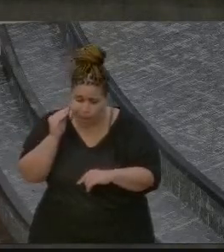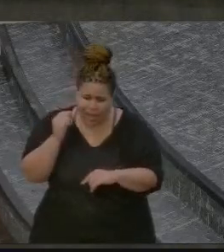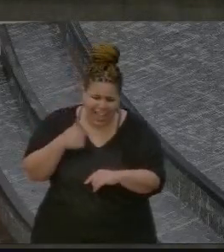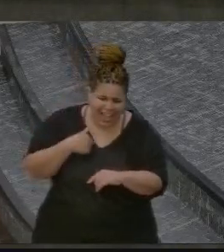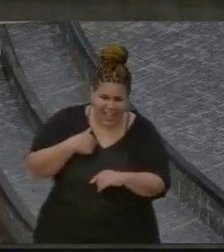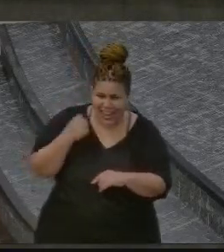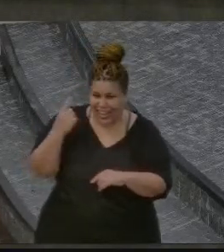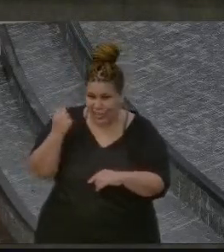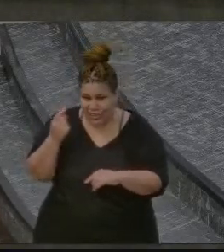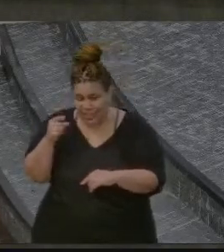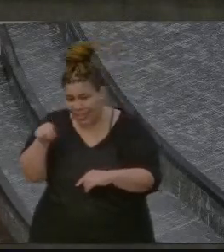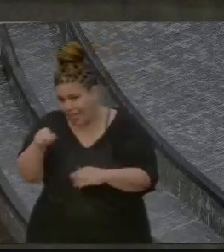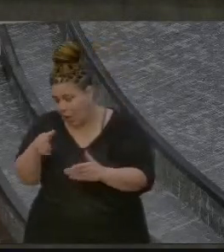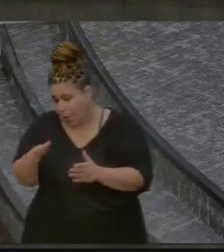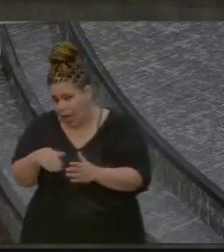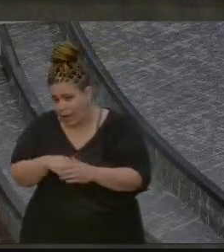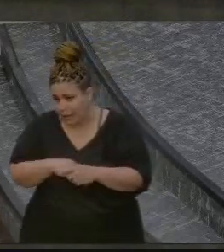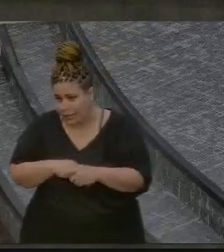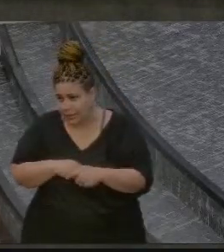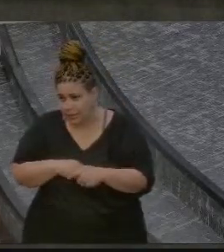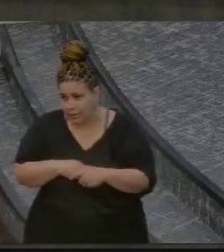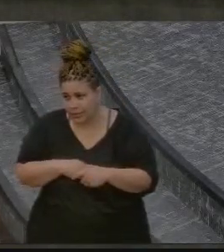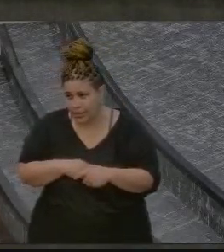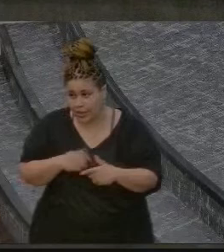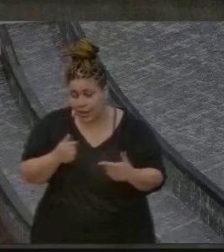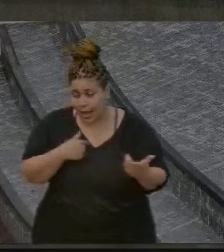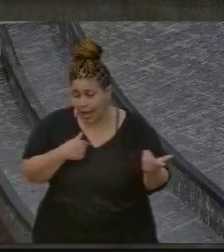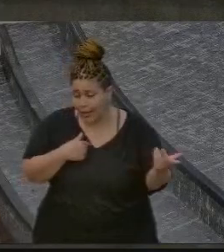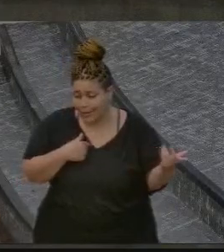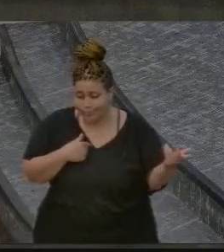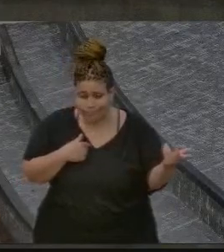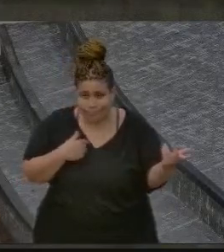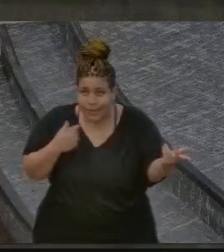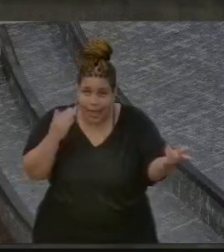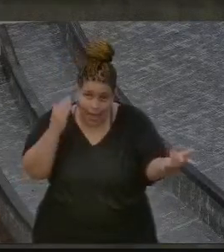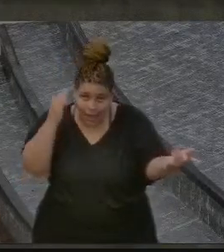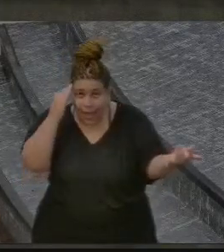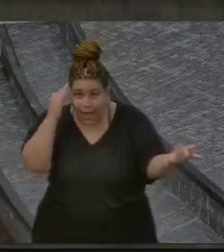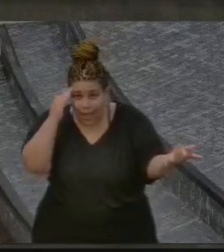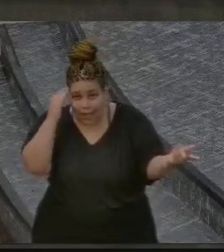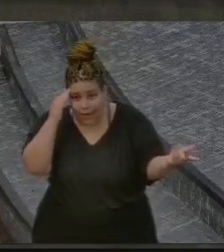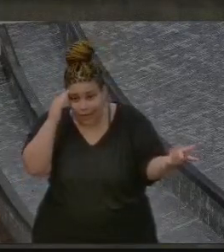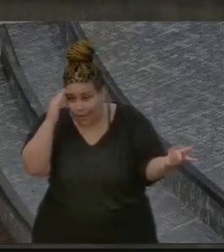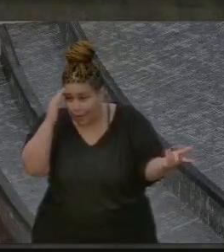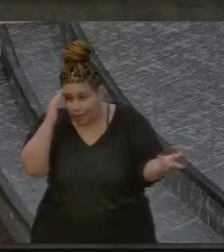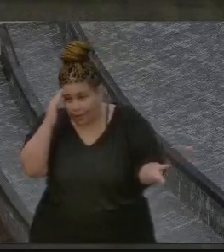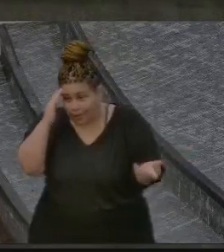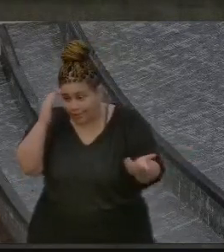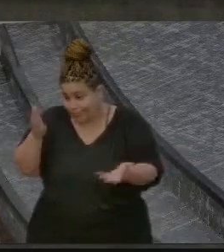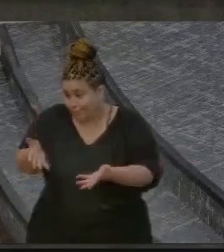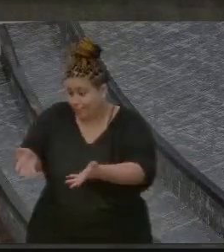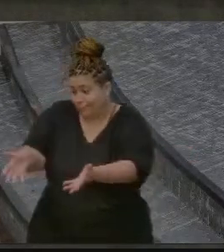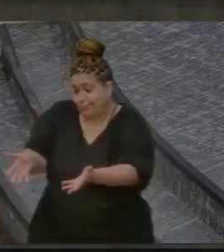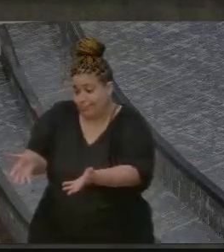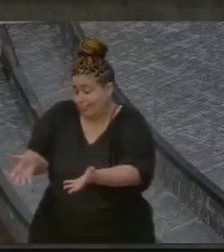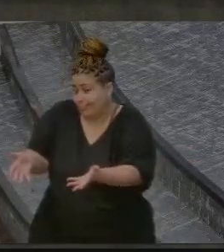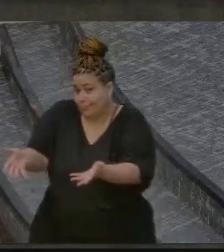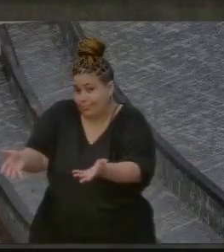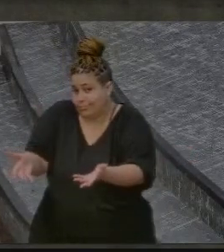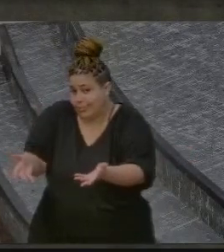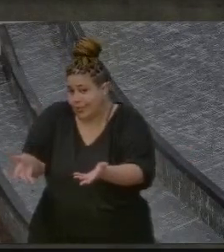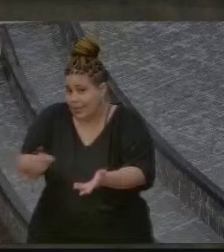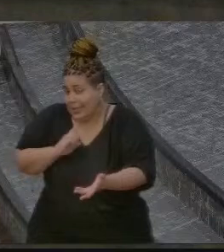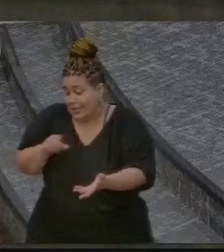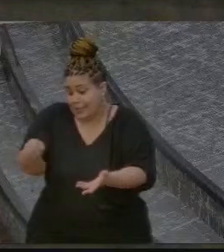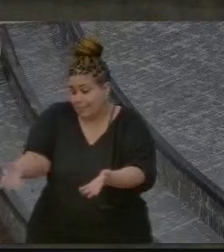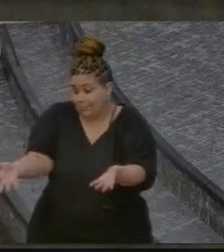way. And I just, I mean, I know it is, what it is, but I feel deeply like